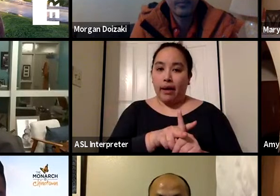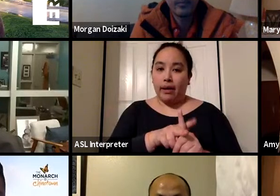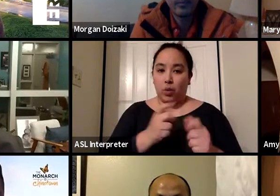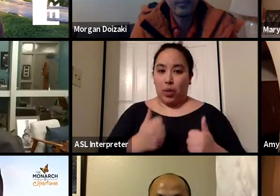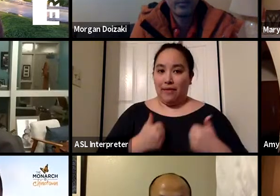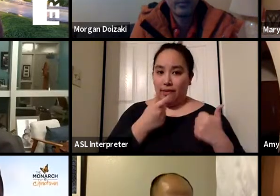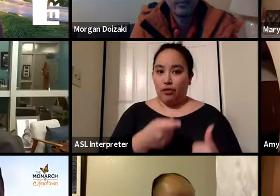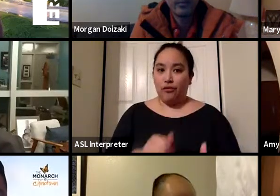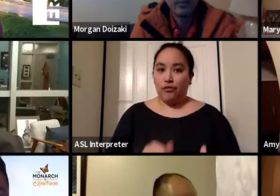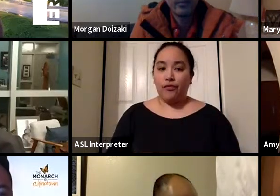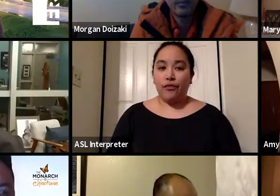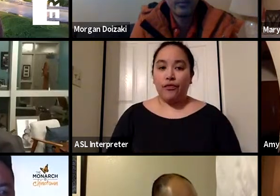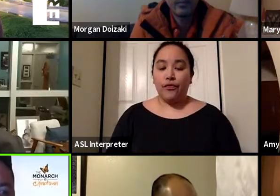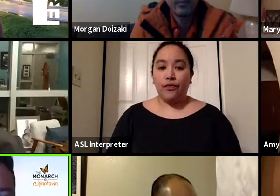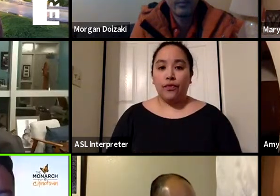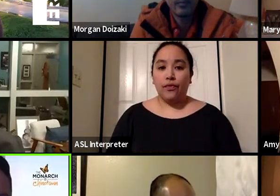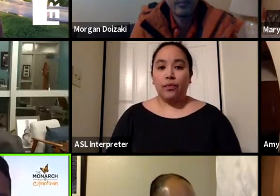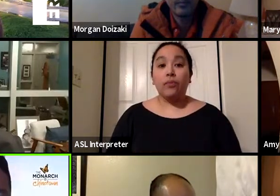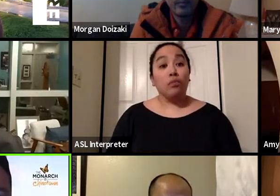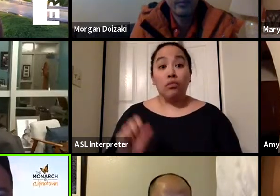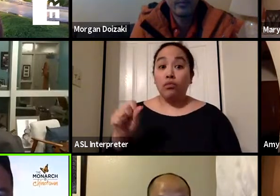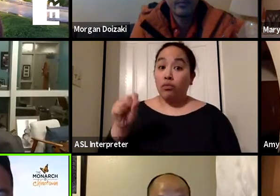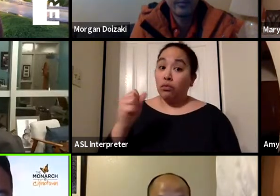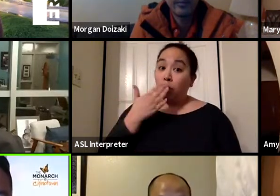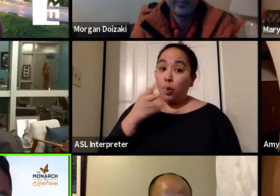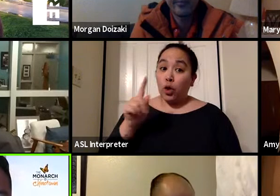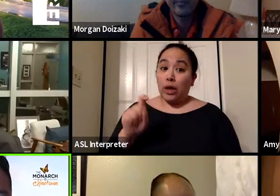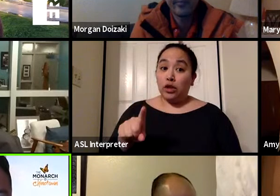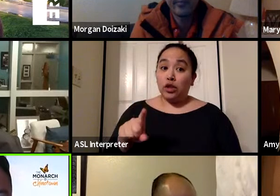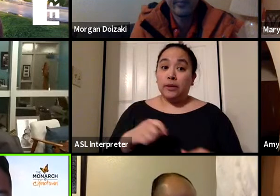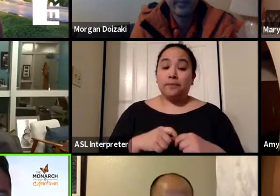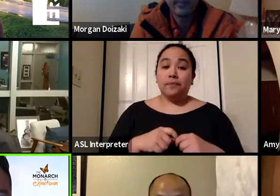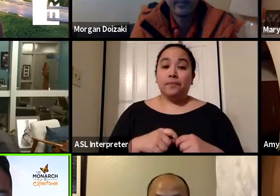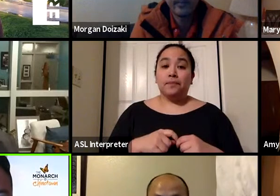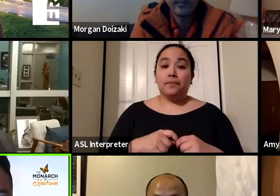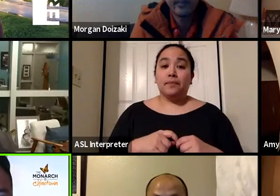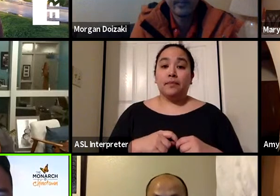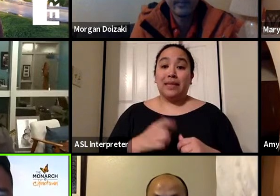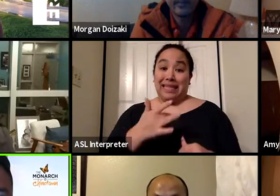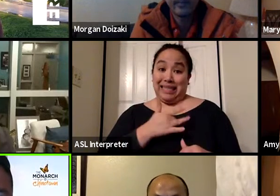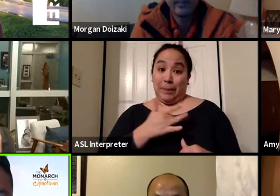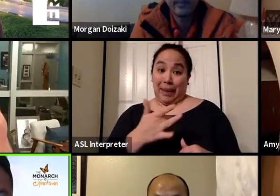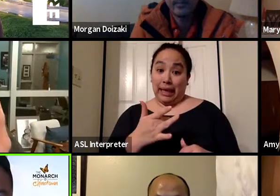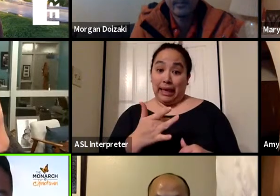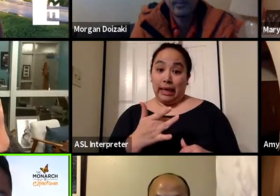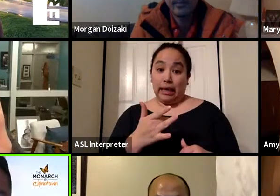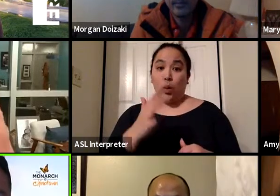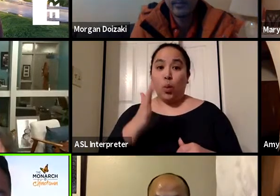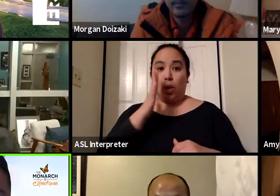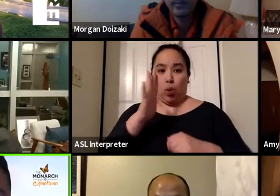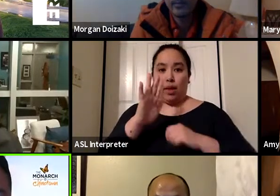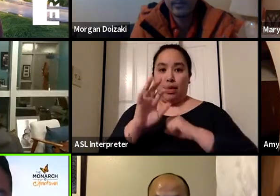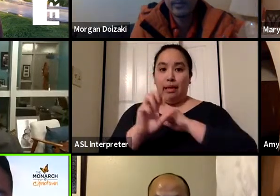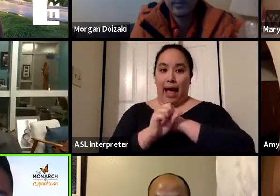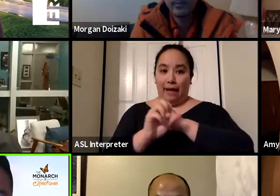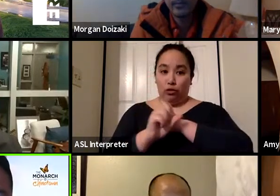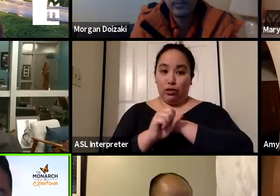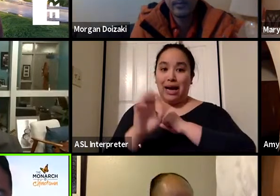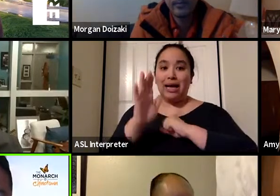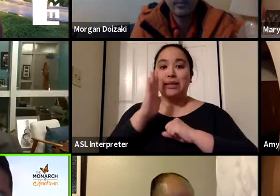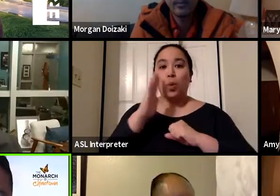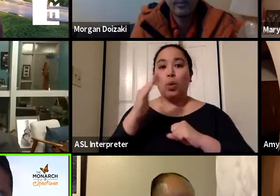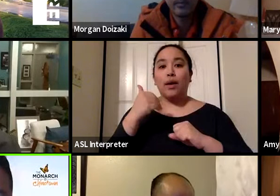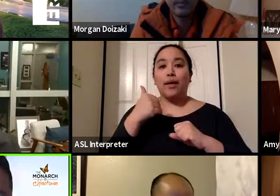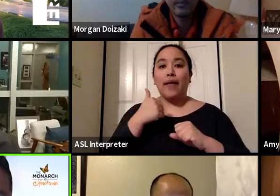project? Yeah, that's a great question. So typically we'll advertise, we'll have a billboard